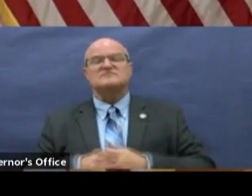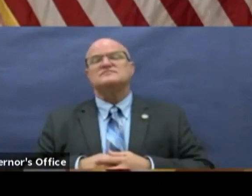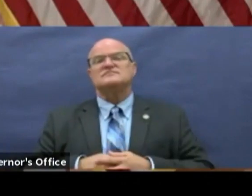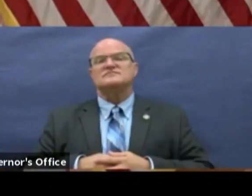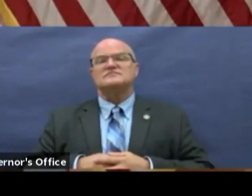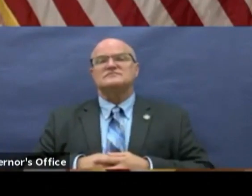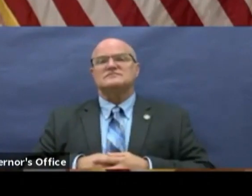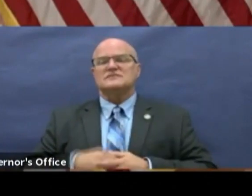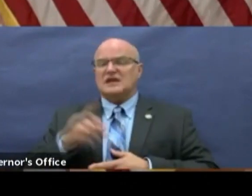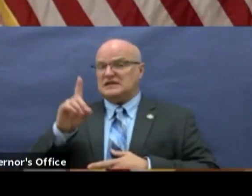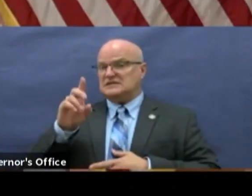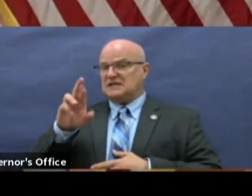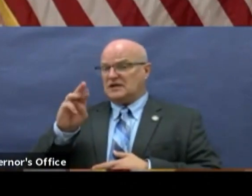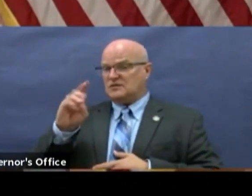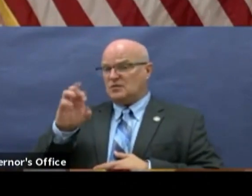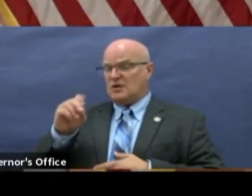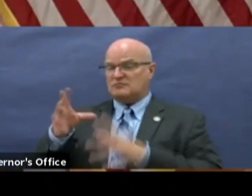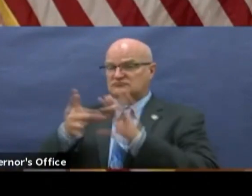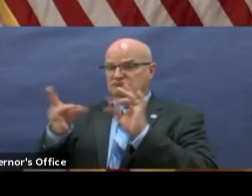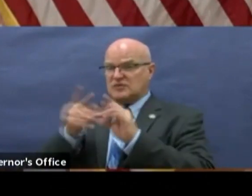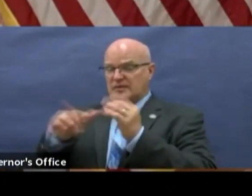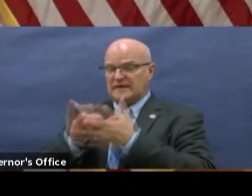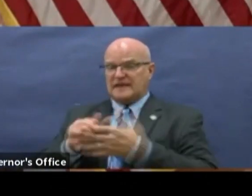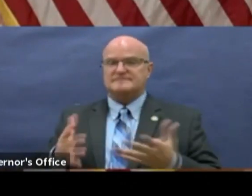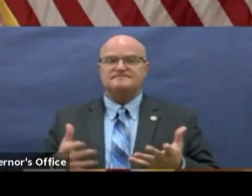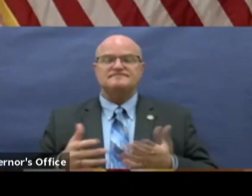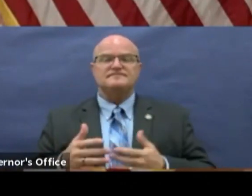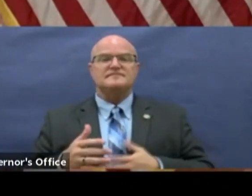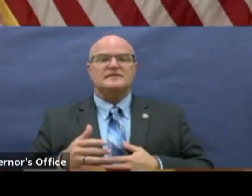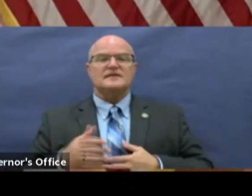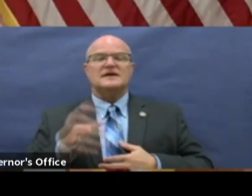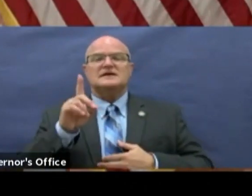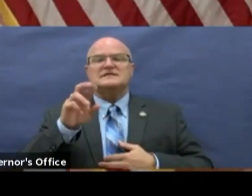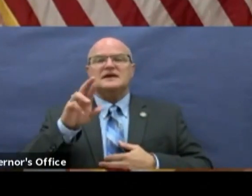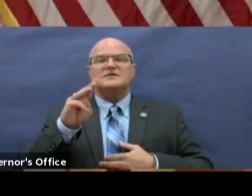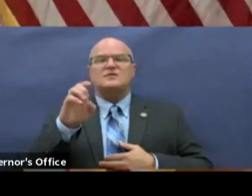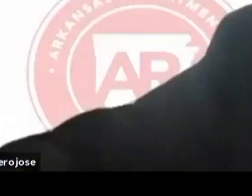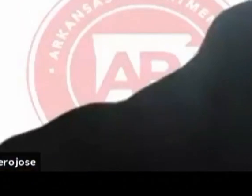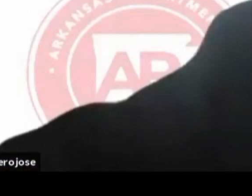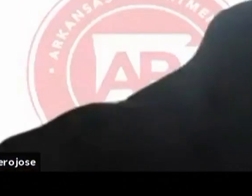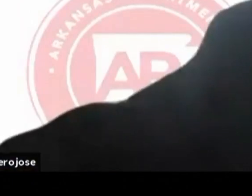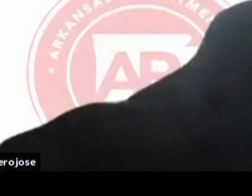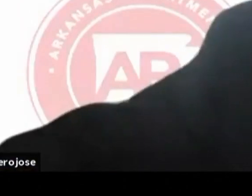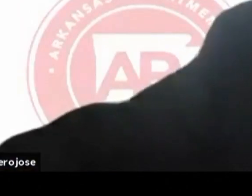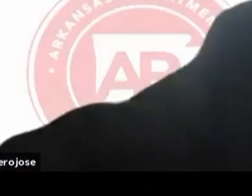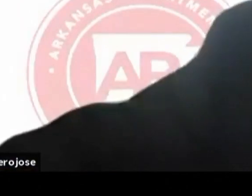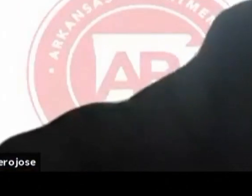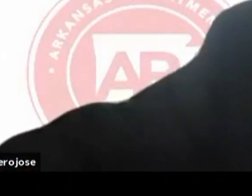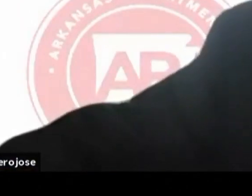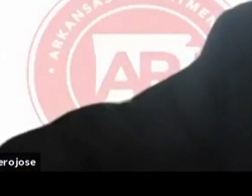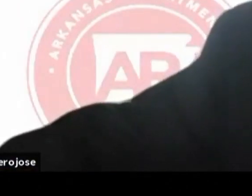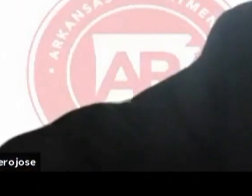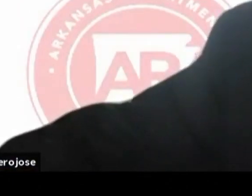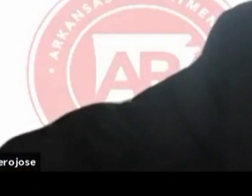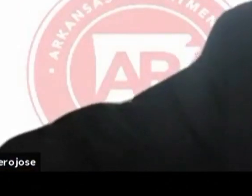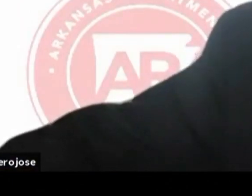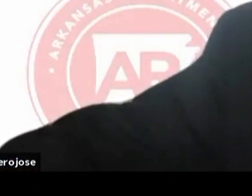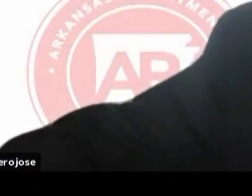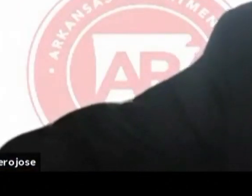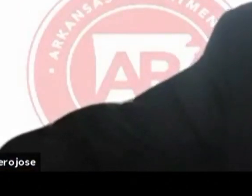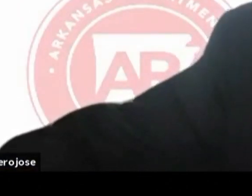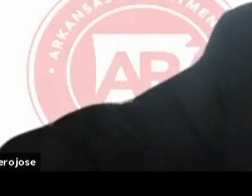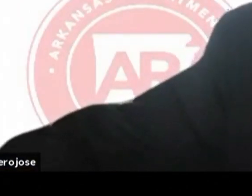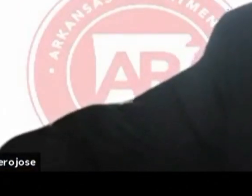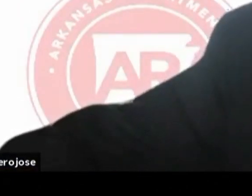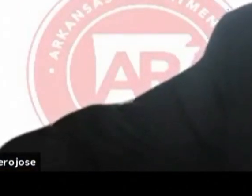Dr. Romero, can you comment on that? I can provide general comments in more detail if they contact the health department. Most